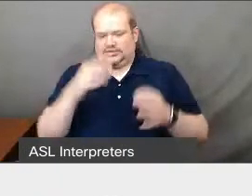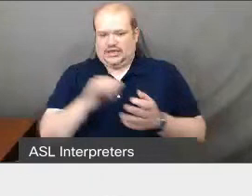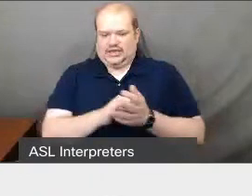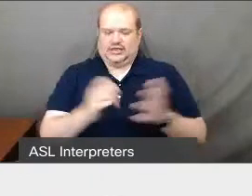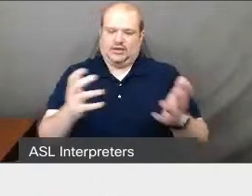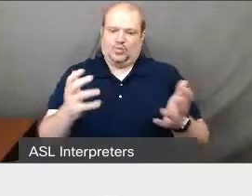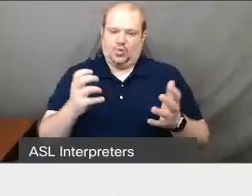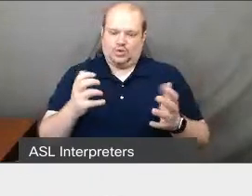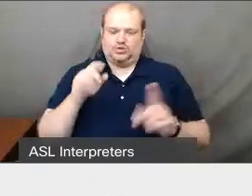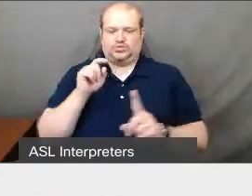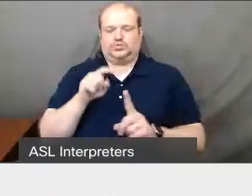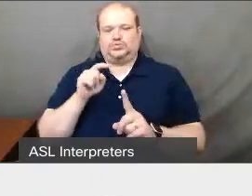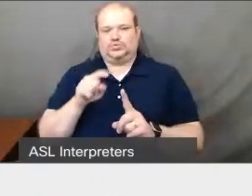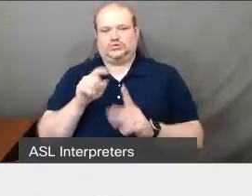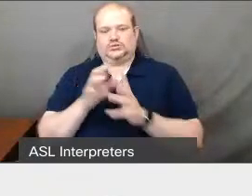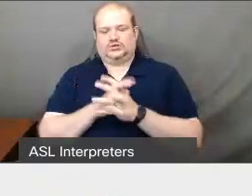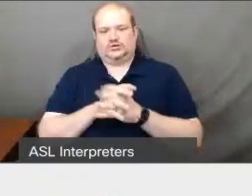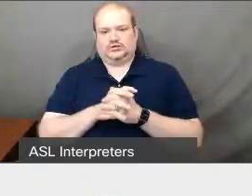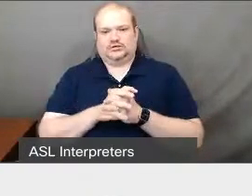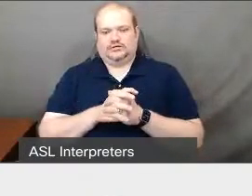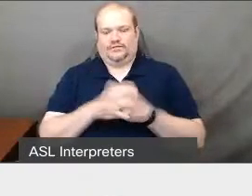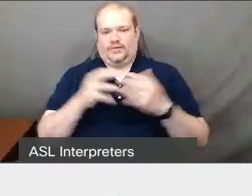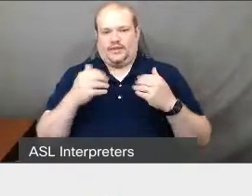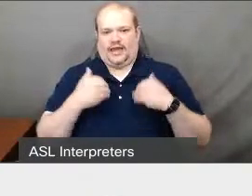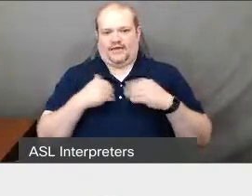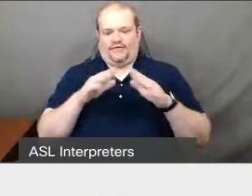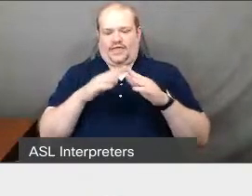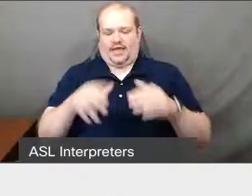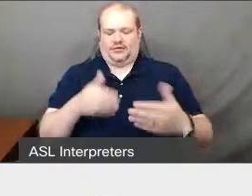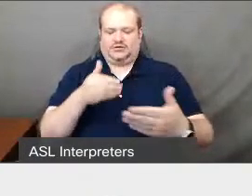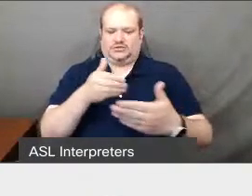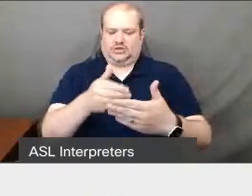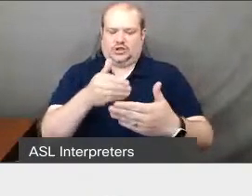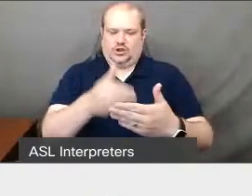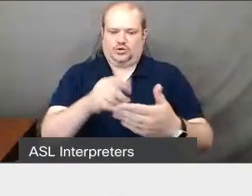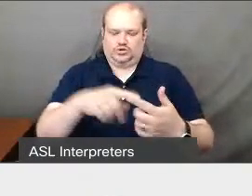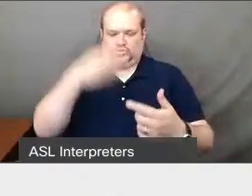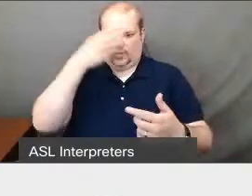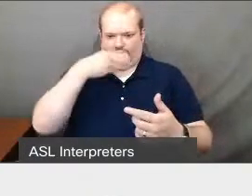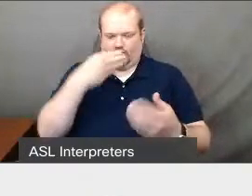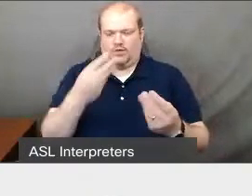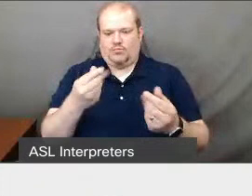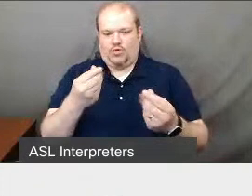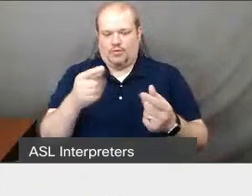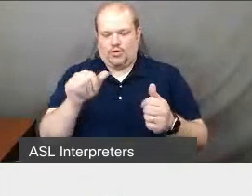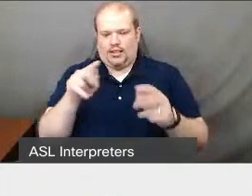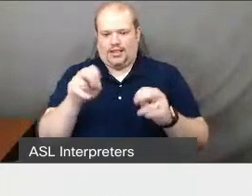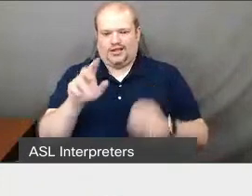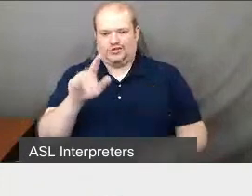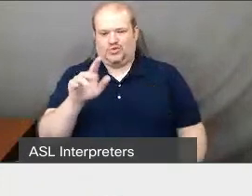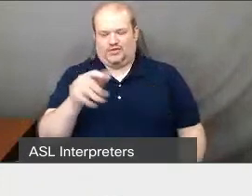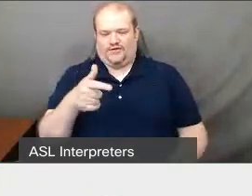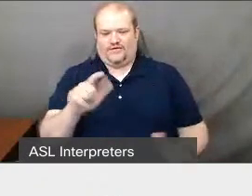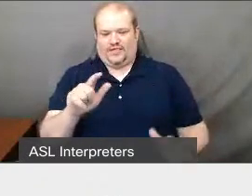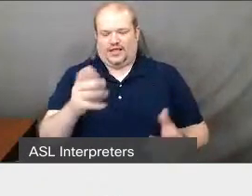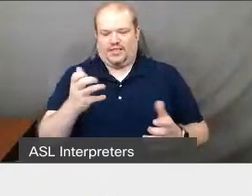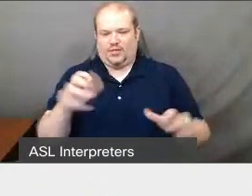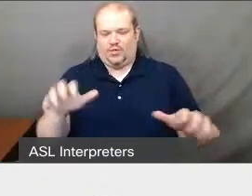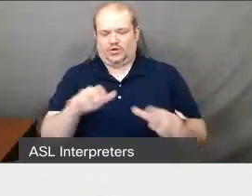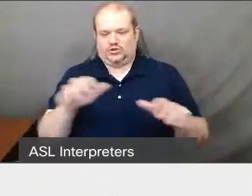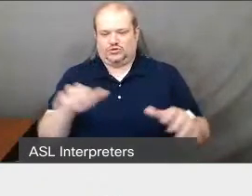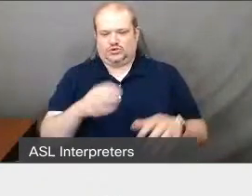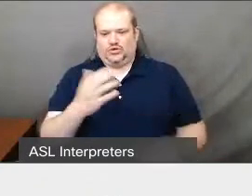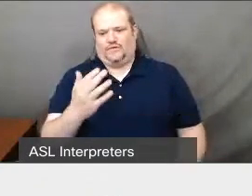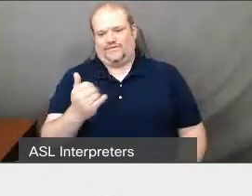to put the houses up closer to the front property line. 25 is typically allowed. They want to